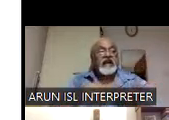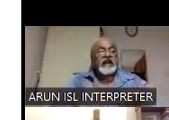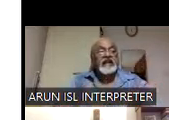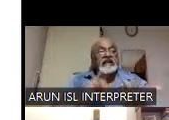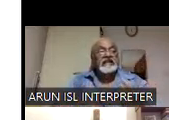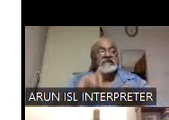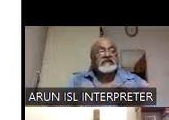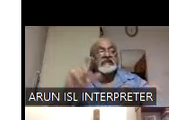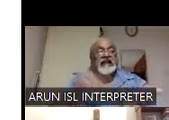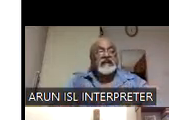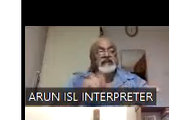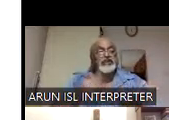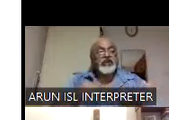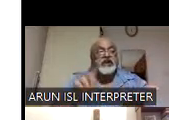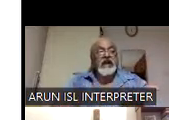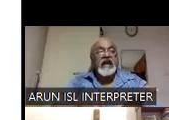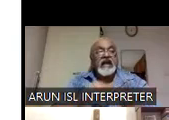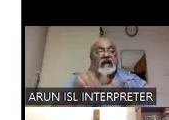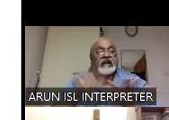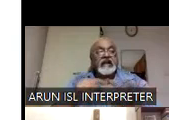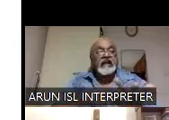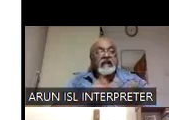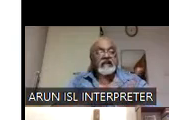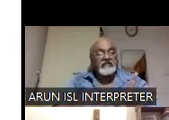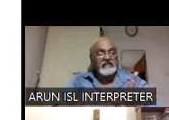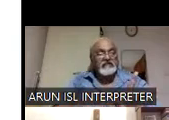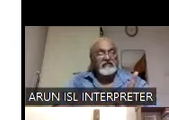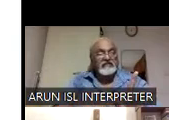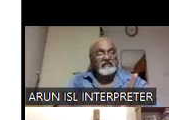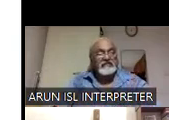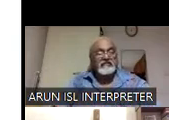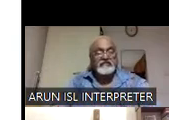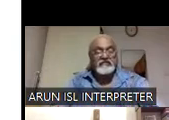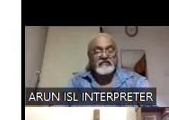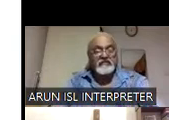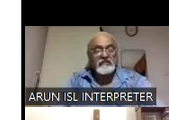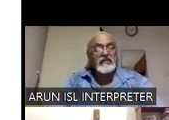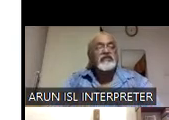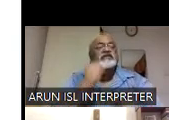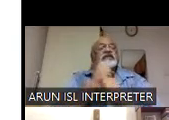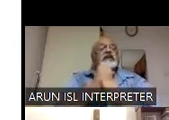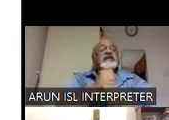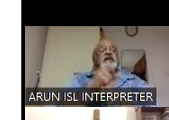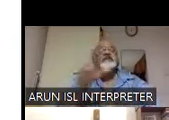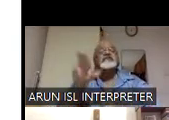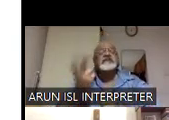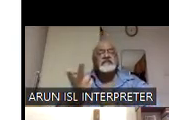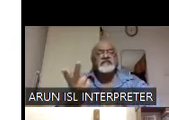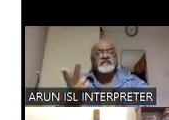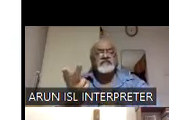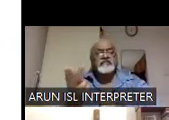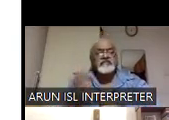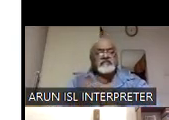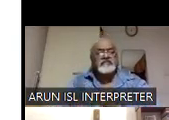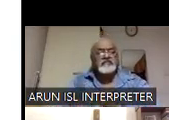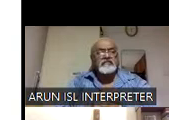us focus a little on these three words. Gender. So what is gender? All of you,